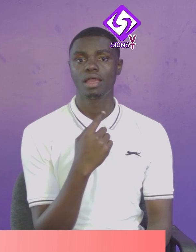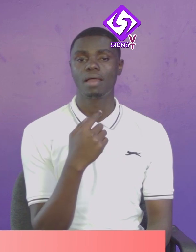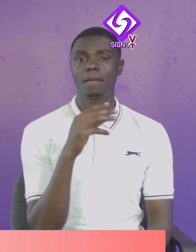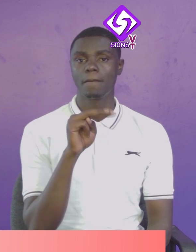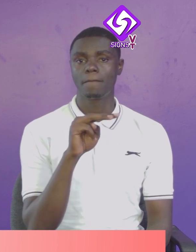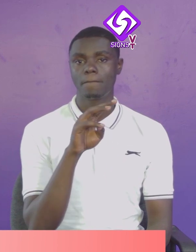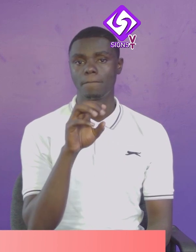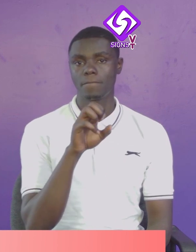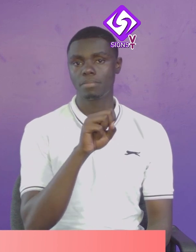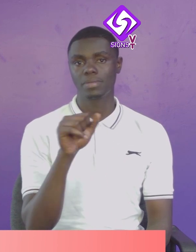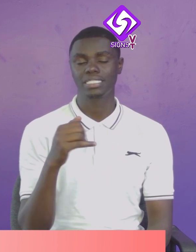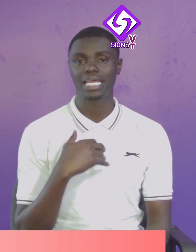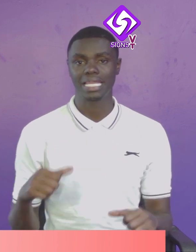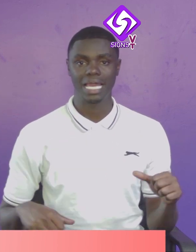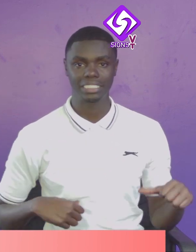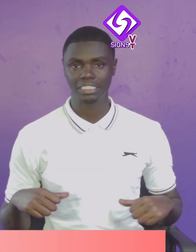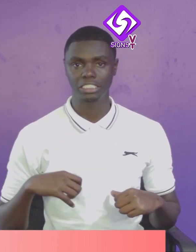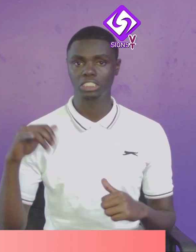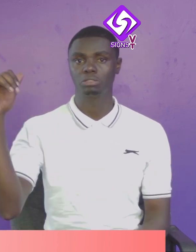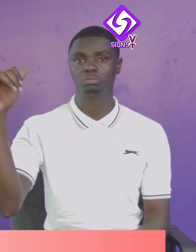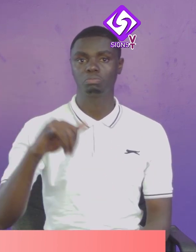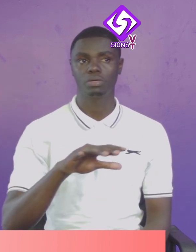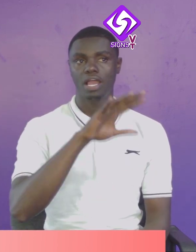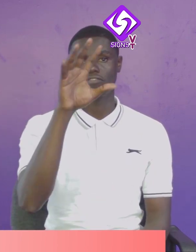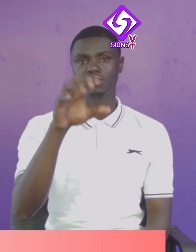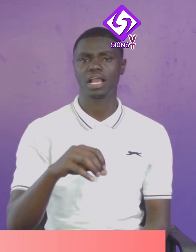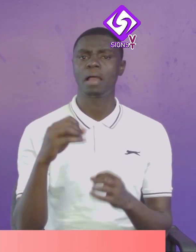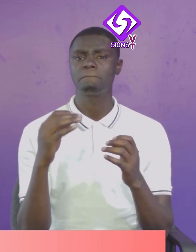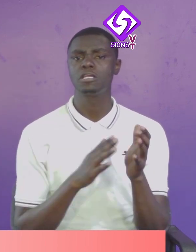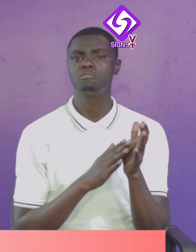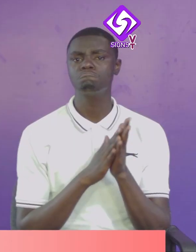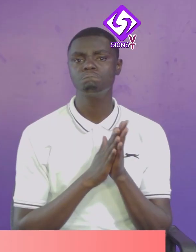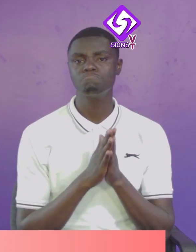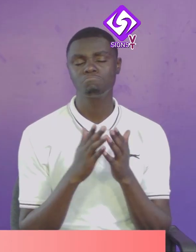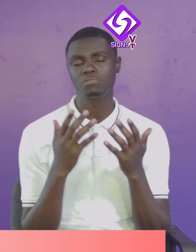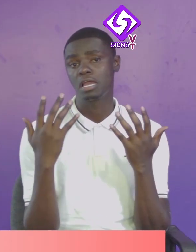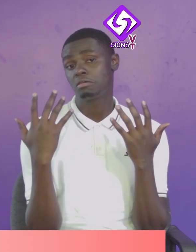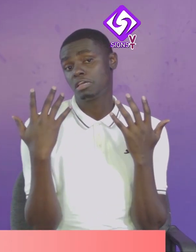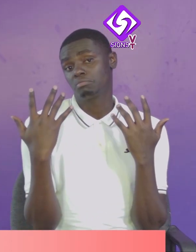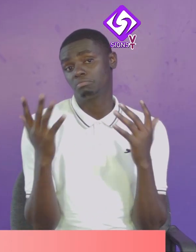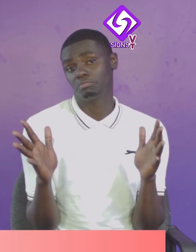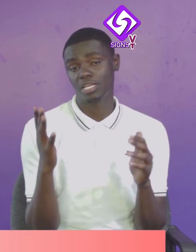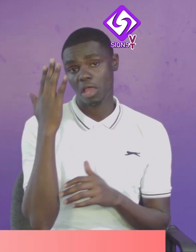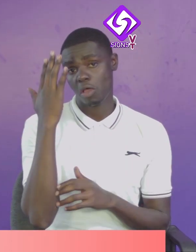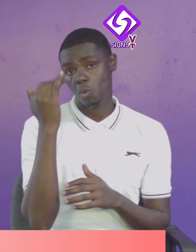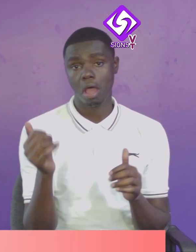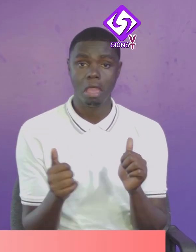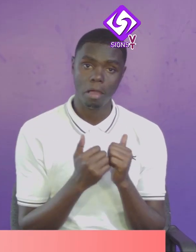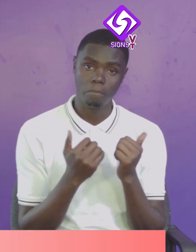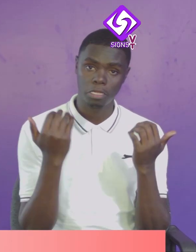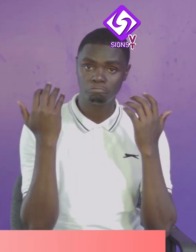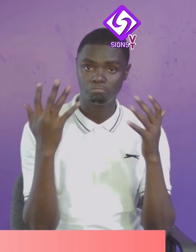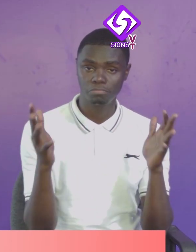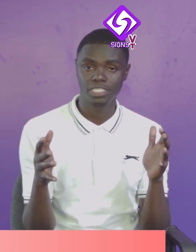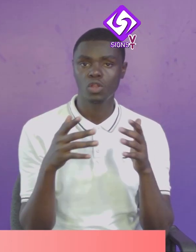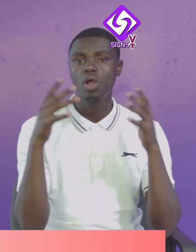trip to Africa. Yeah. Many had not anticipated this, but we're going to talk about why it happened and why it was quite a big